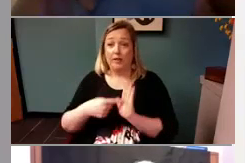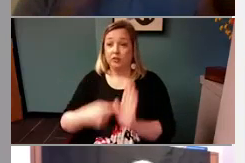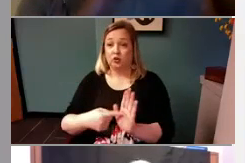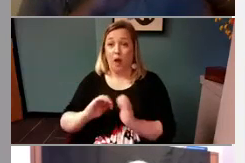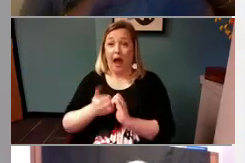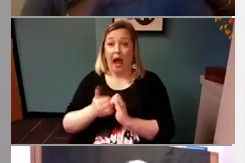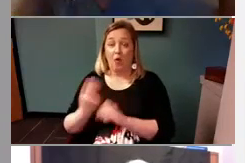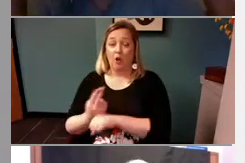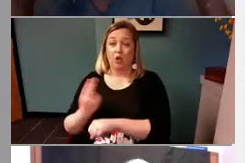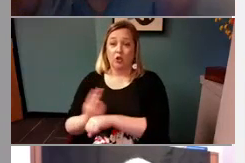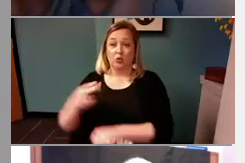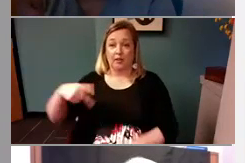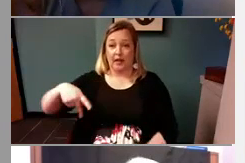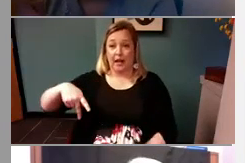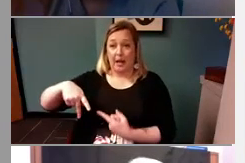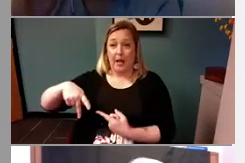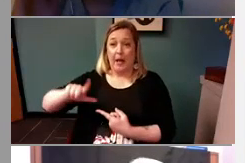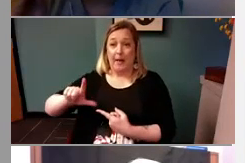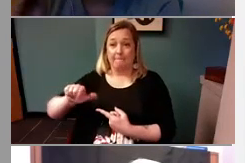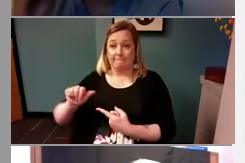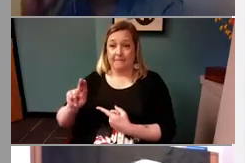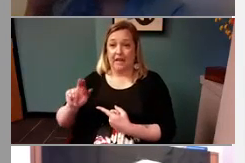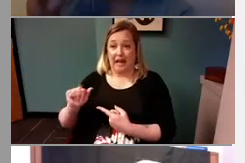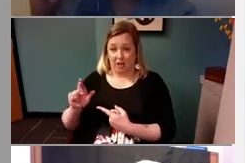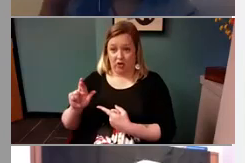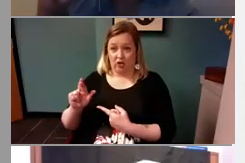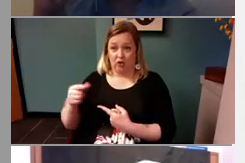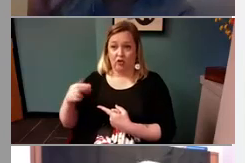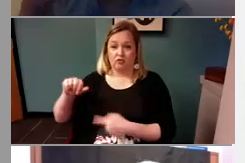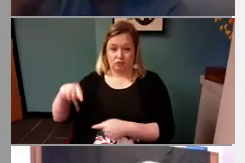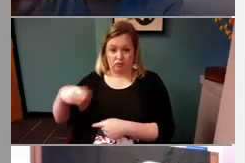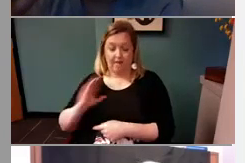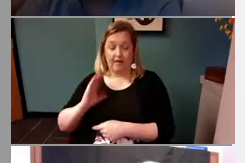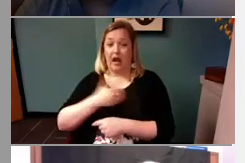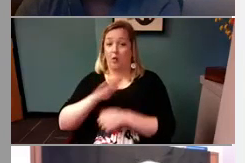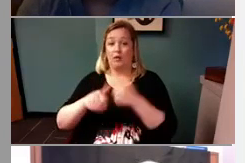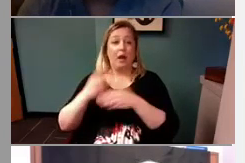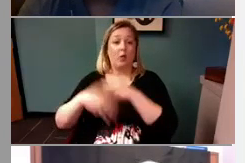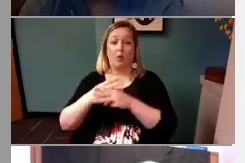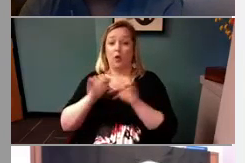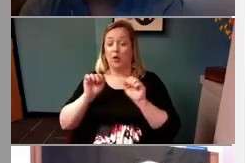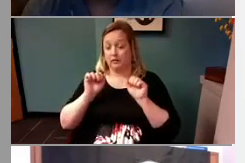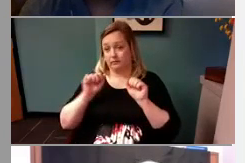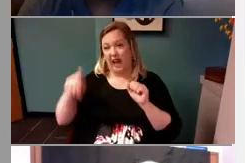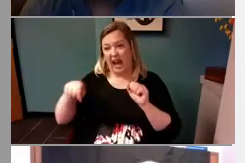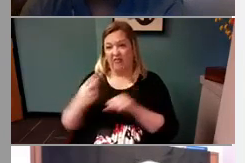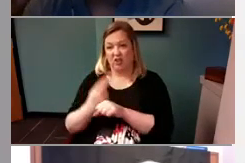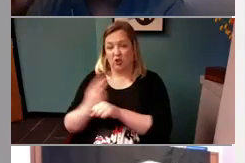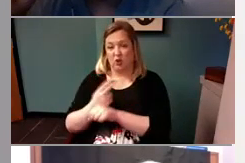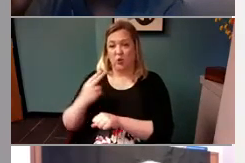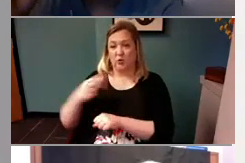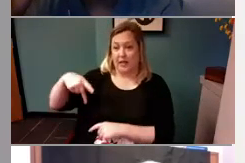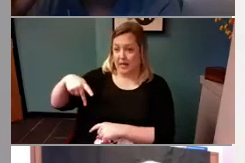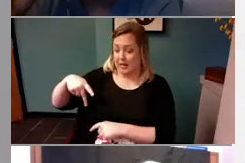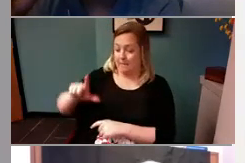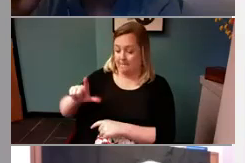So a continent or the entire world can only be represented as a planar graph. And I am pretty sure